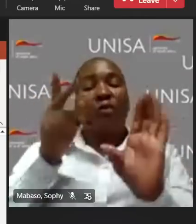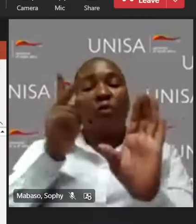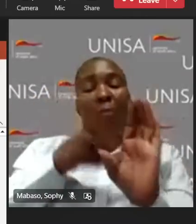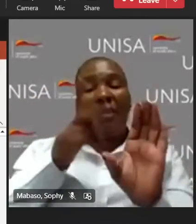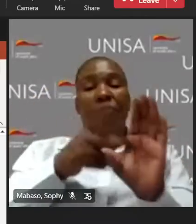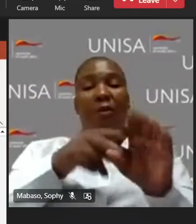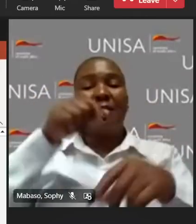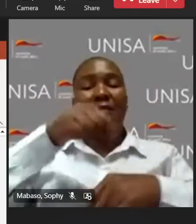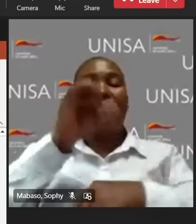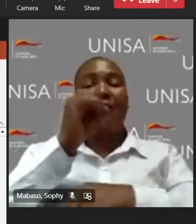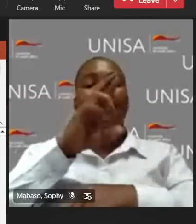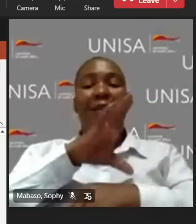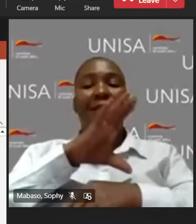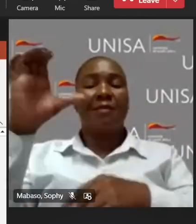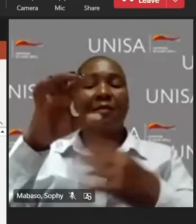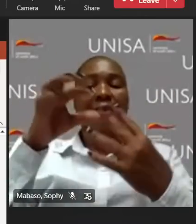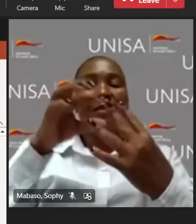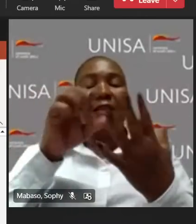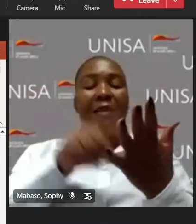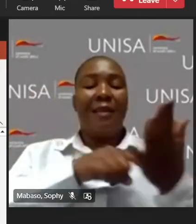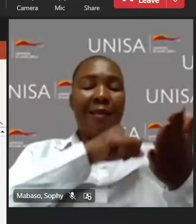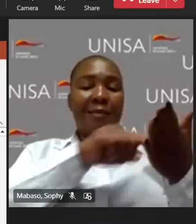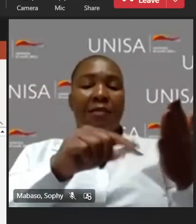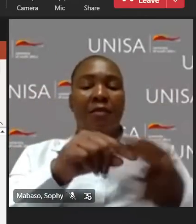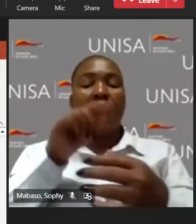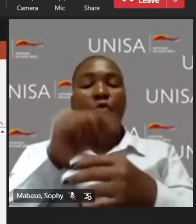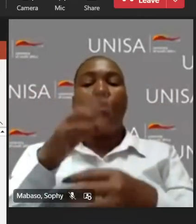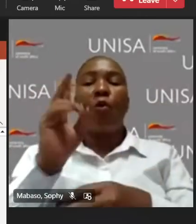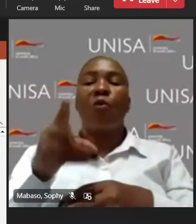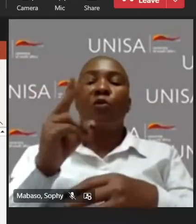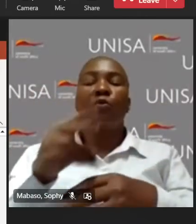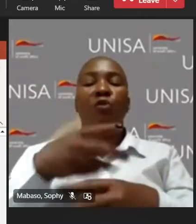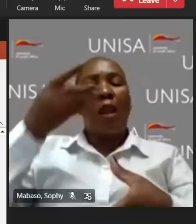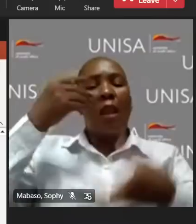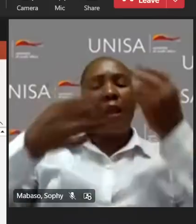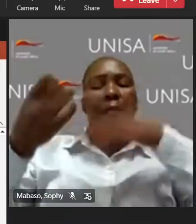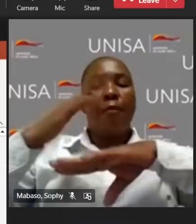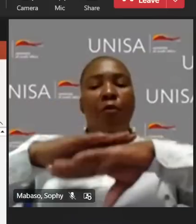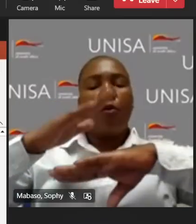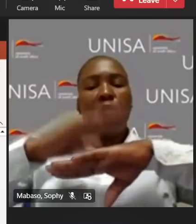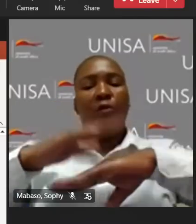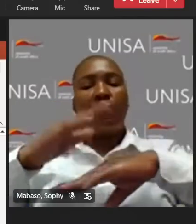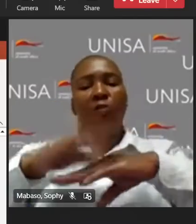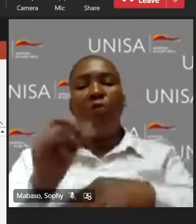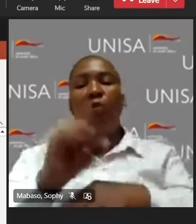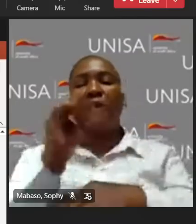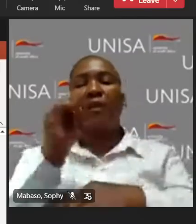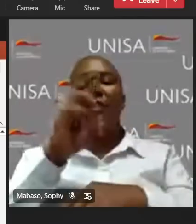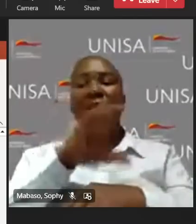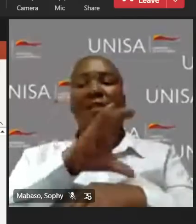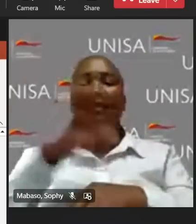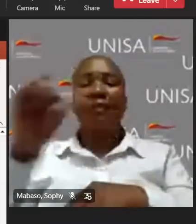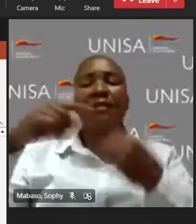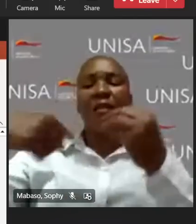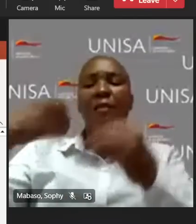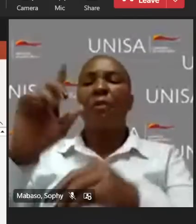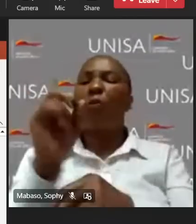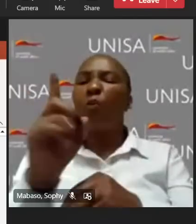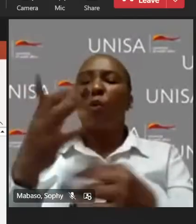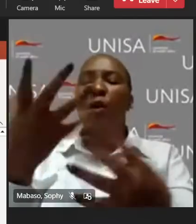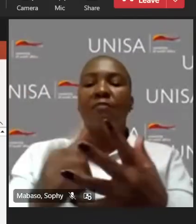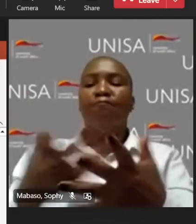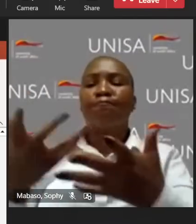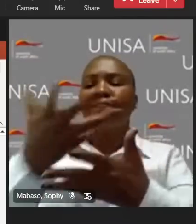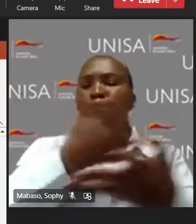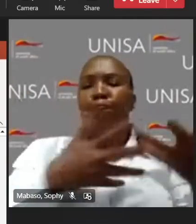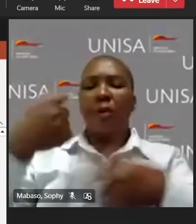the SRC elections and also to learn more on what SRC is about and also to engage us even